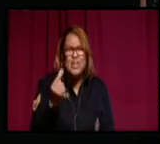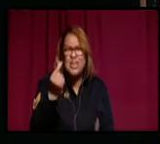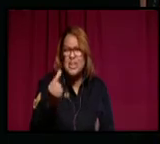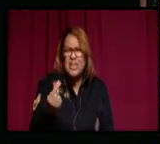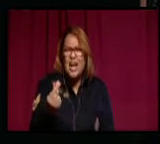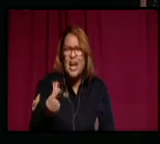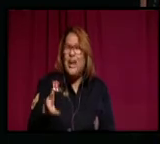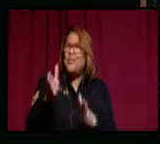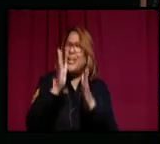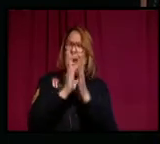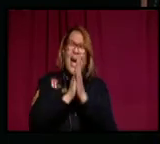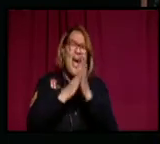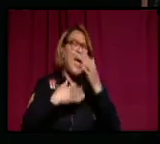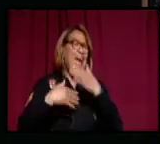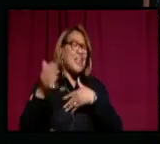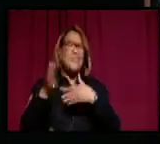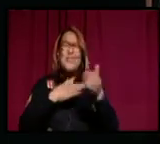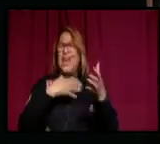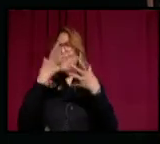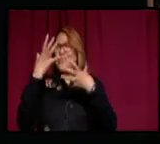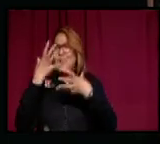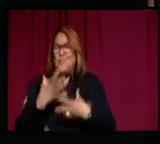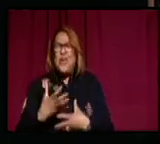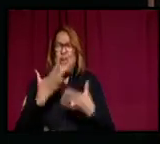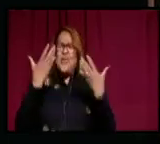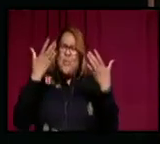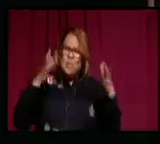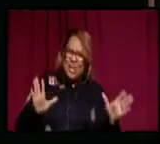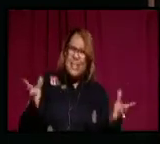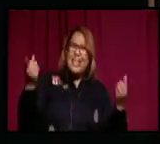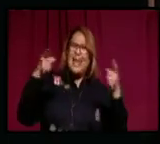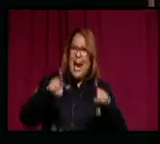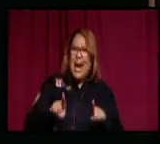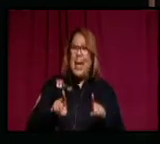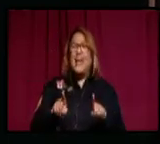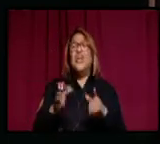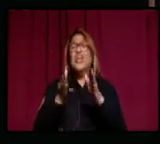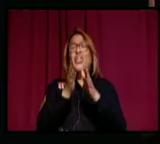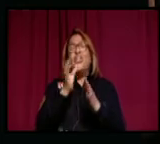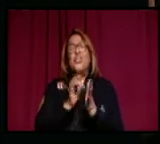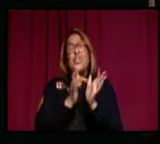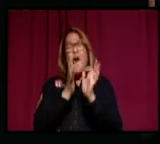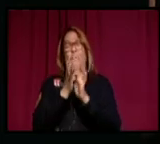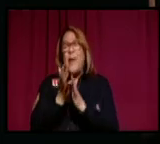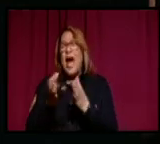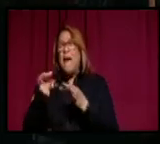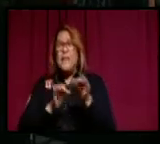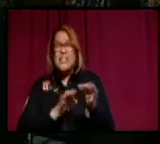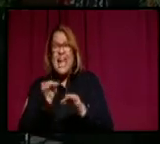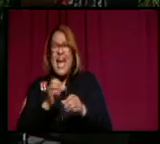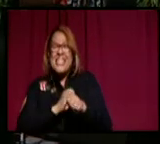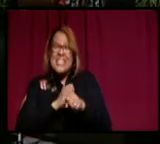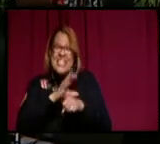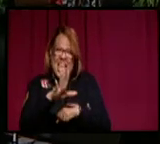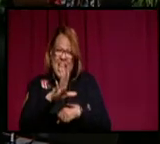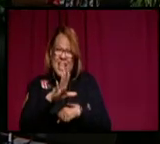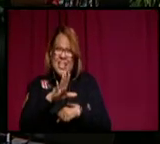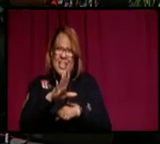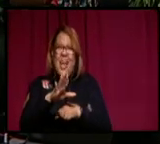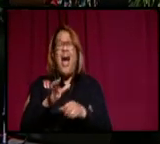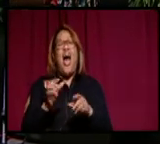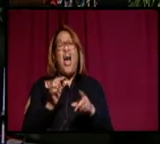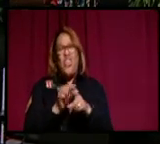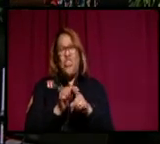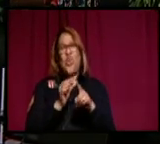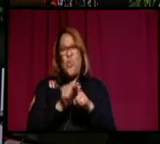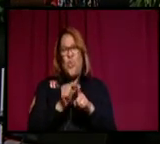we can ask what we will and it shall be done. So we send the word today. For the Bible said, sent the word. He sent the word and they were